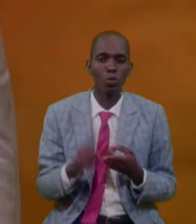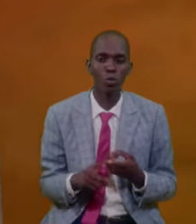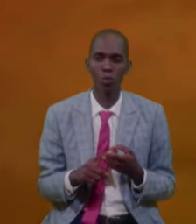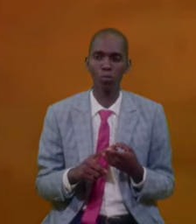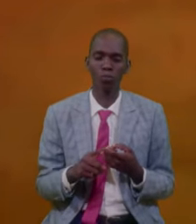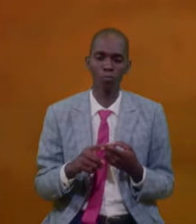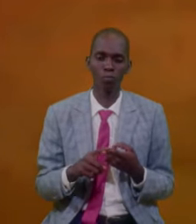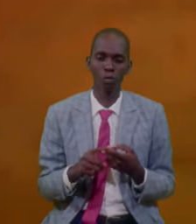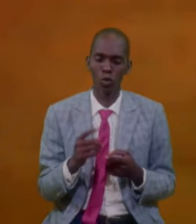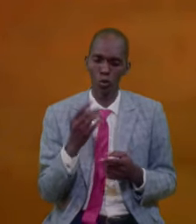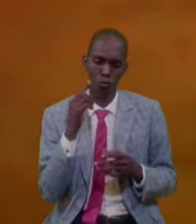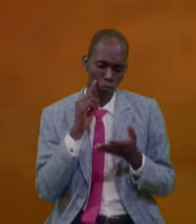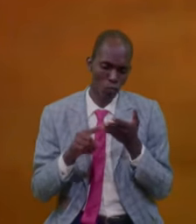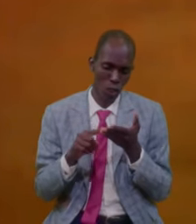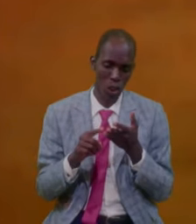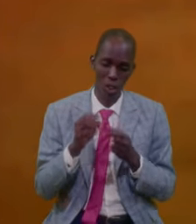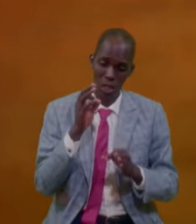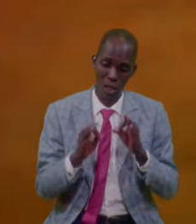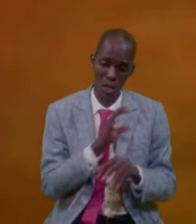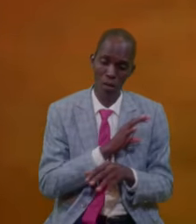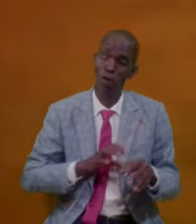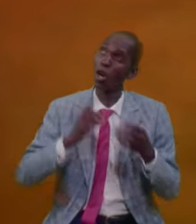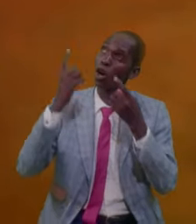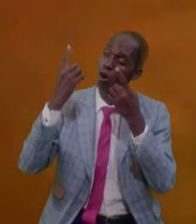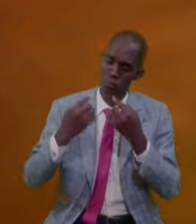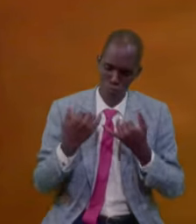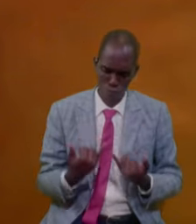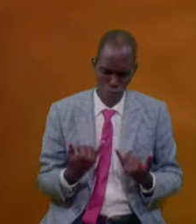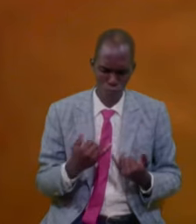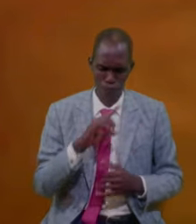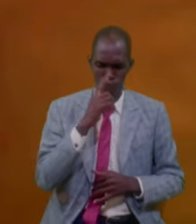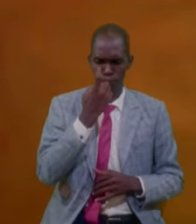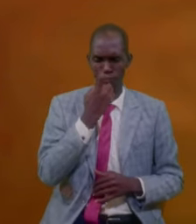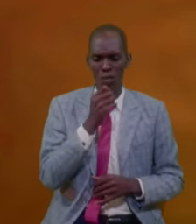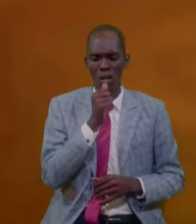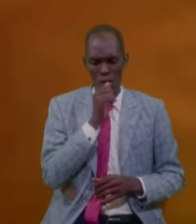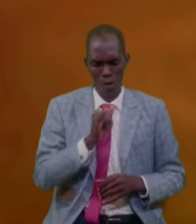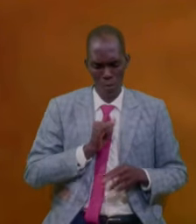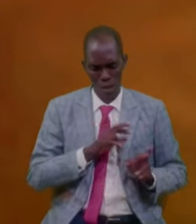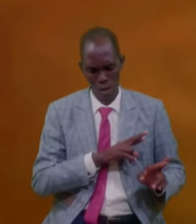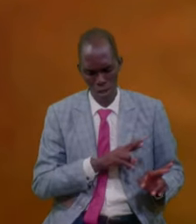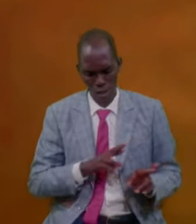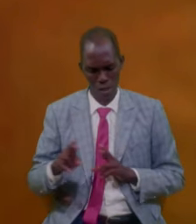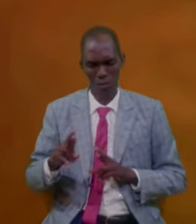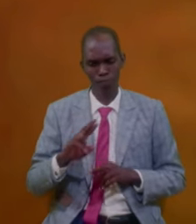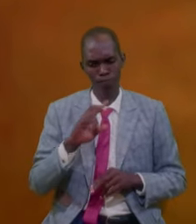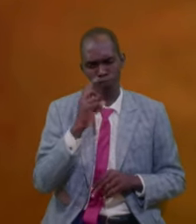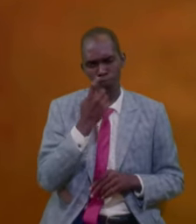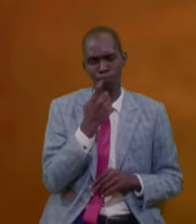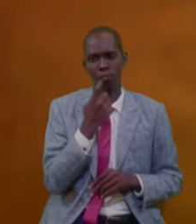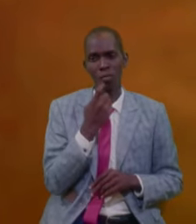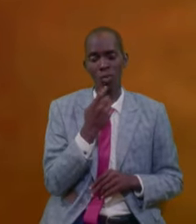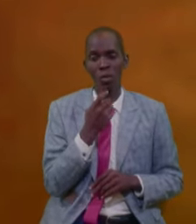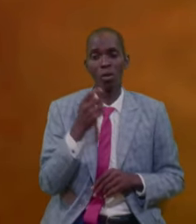shall come today. Am I ready for the calling of the